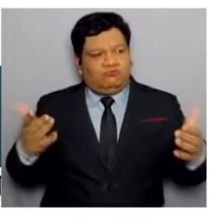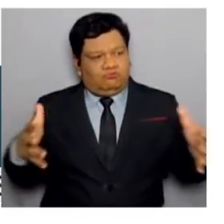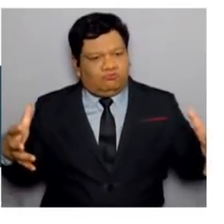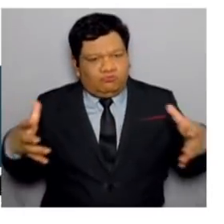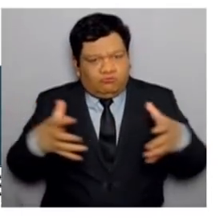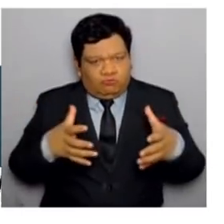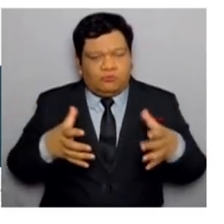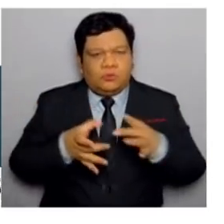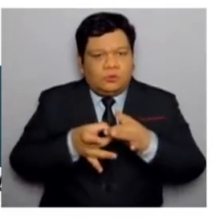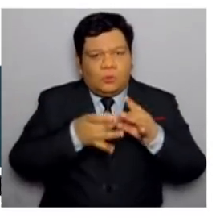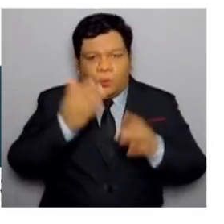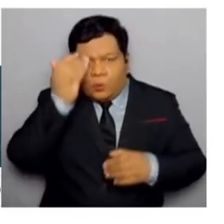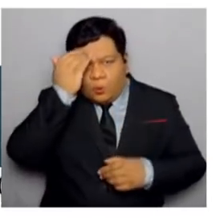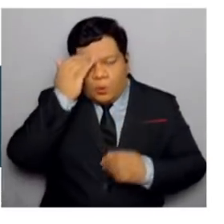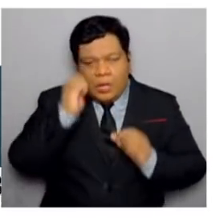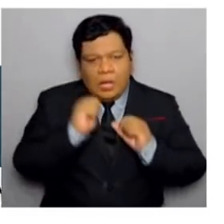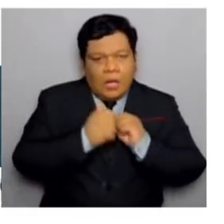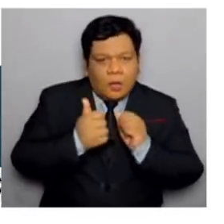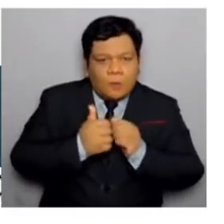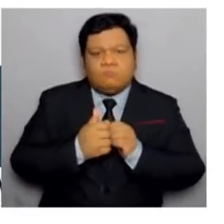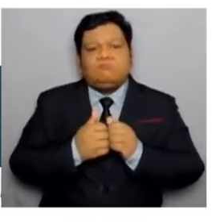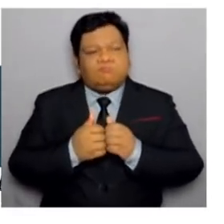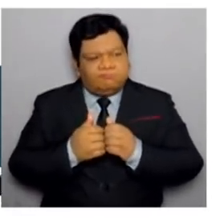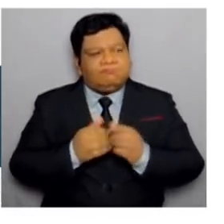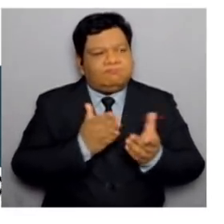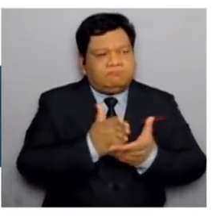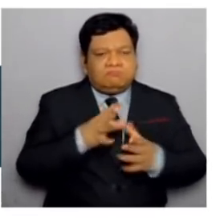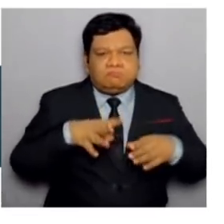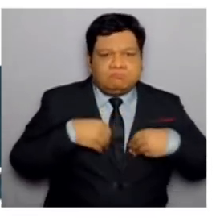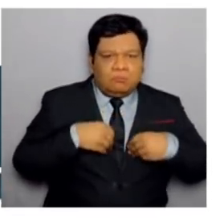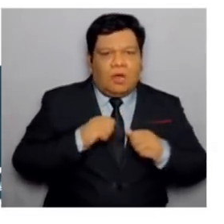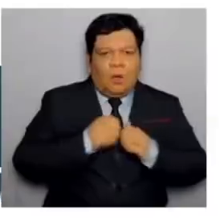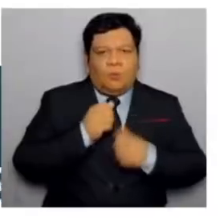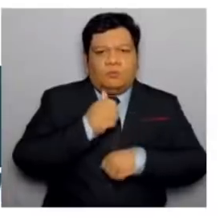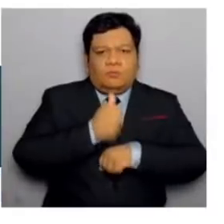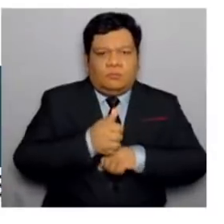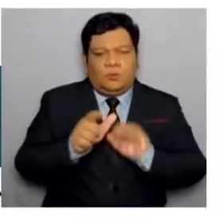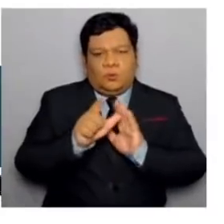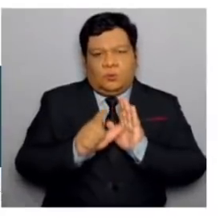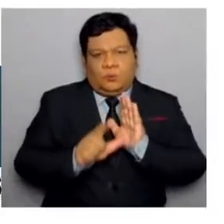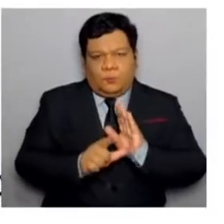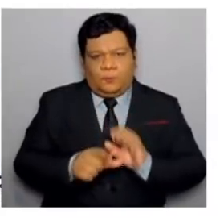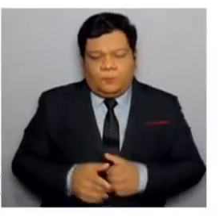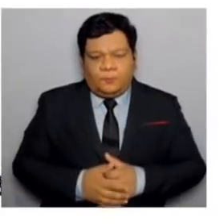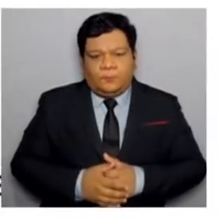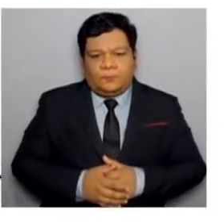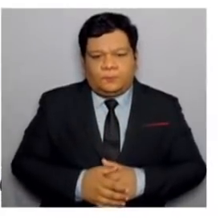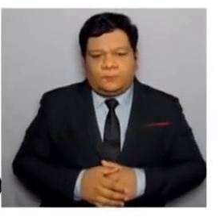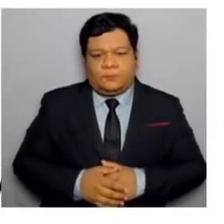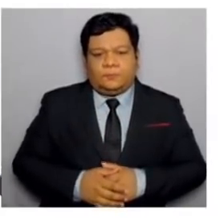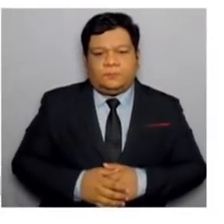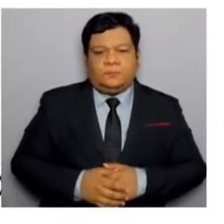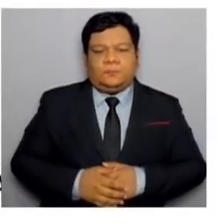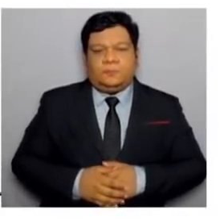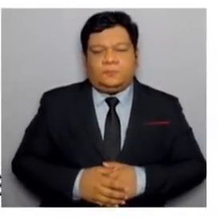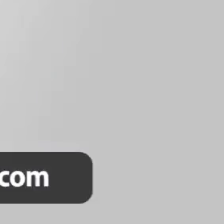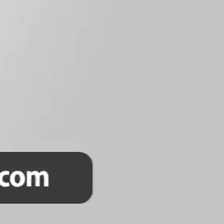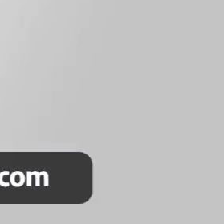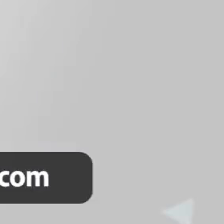knows how to enter a compromise when crafting laws. Sherian Torres, ABS-CBN News.